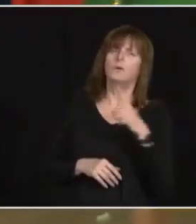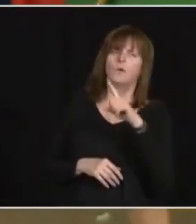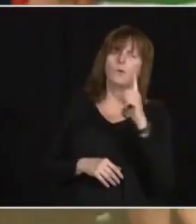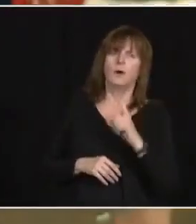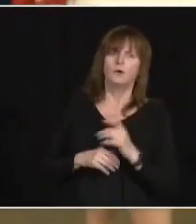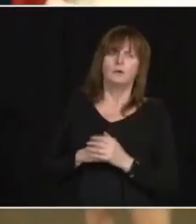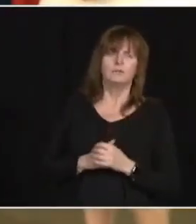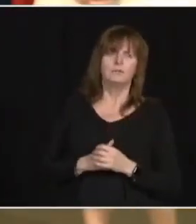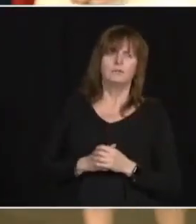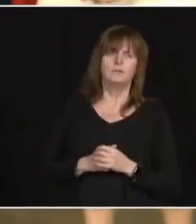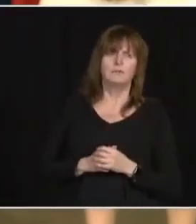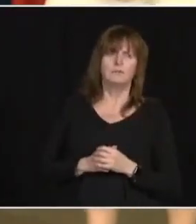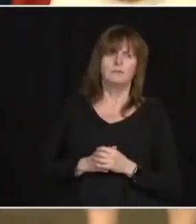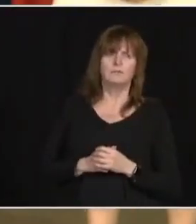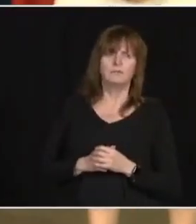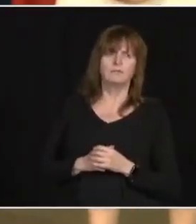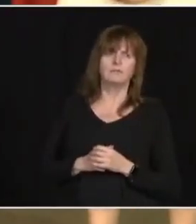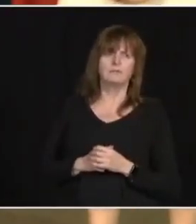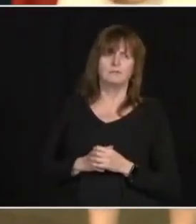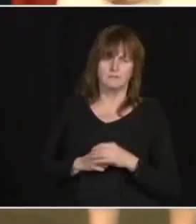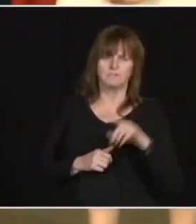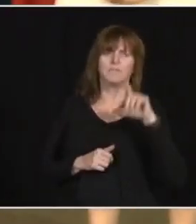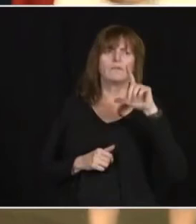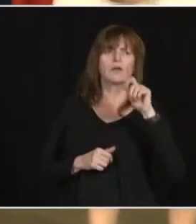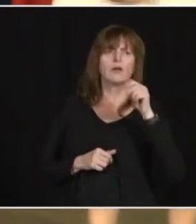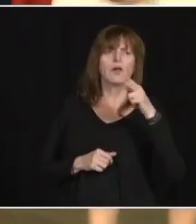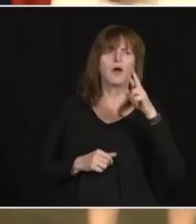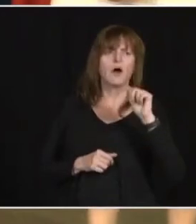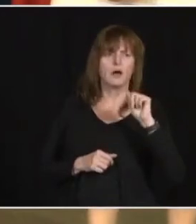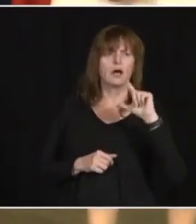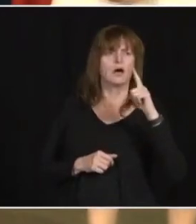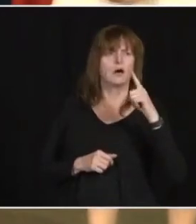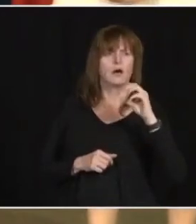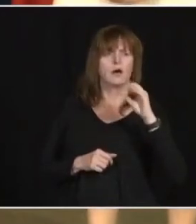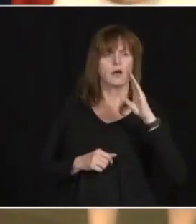question comes from Laura Stone from the Globe and Mail. Please go ahead.